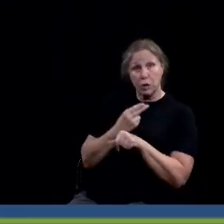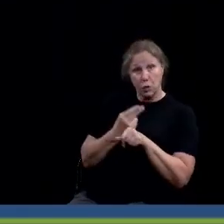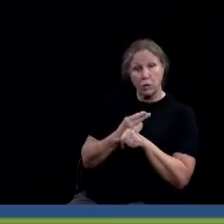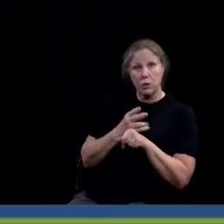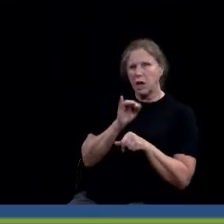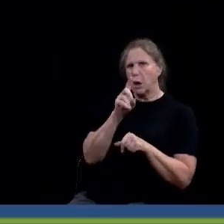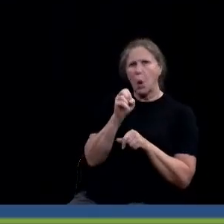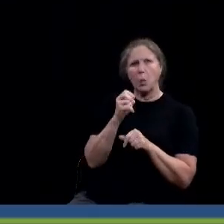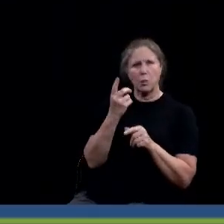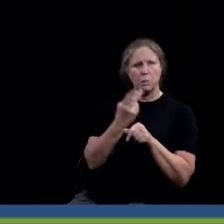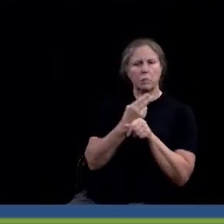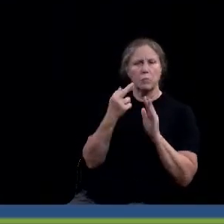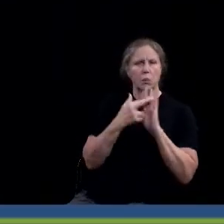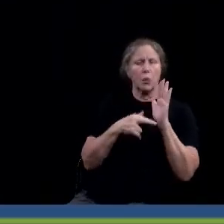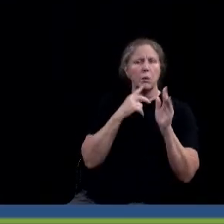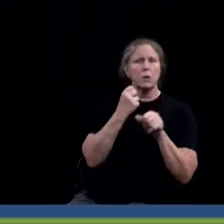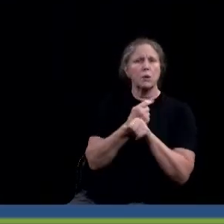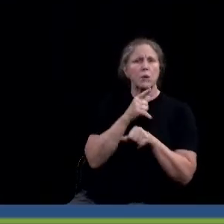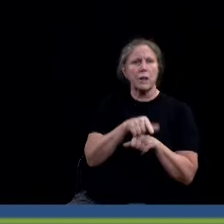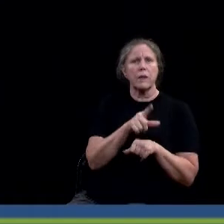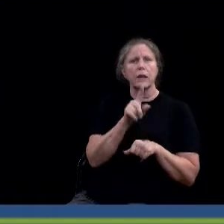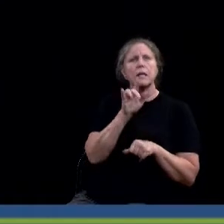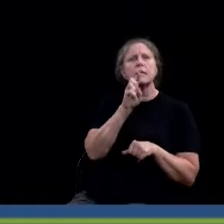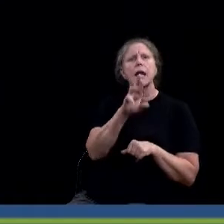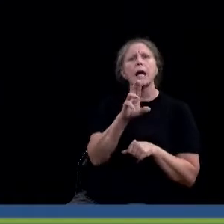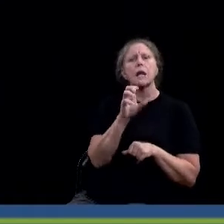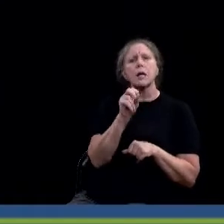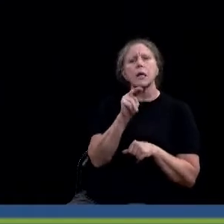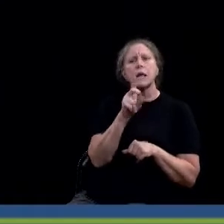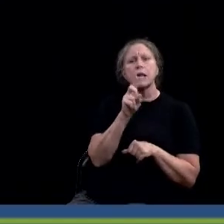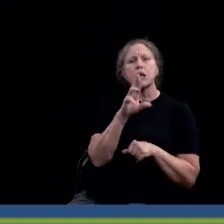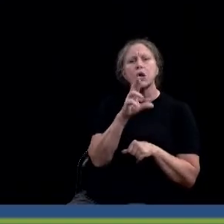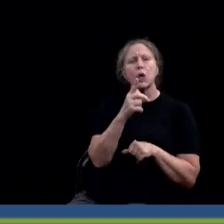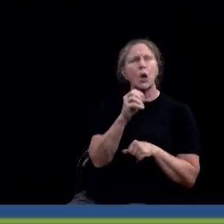EnerGov product for close to 2 years, and they have a good history